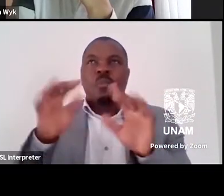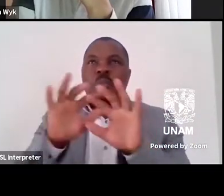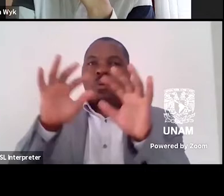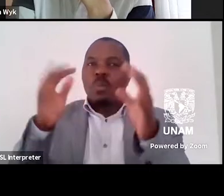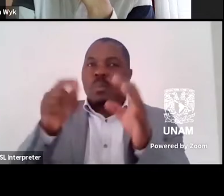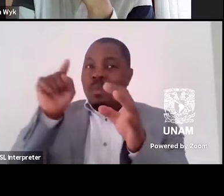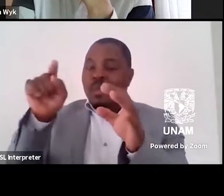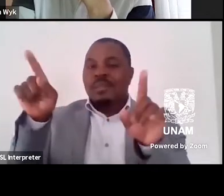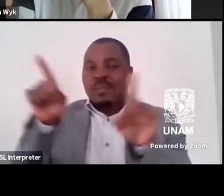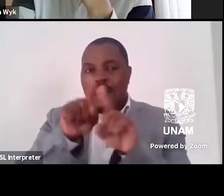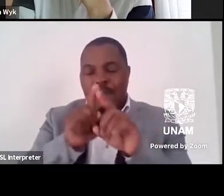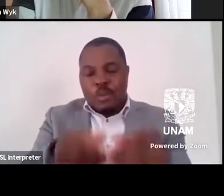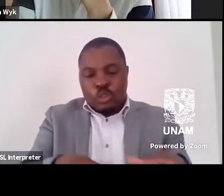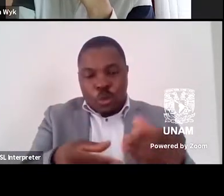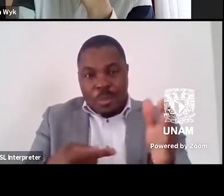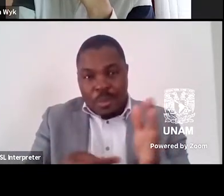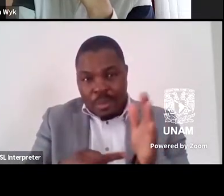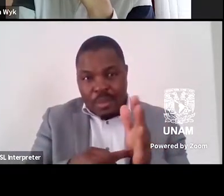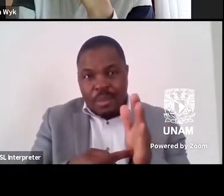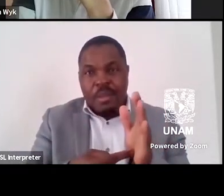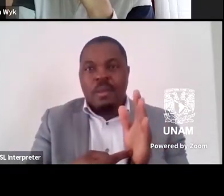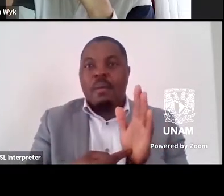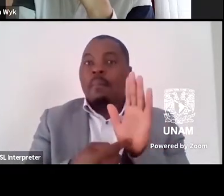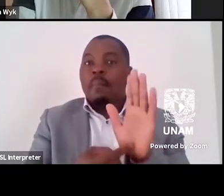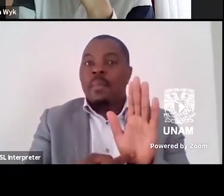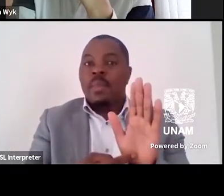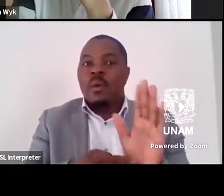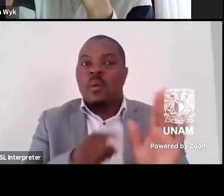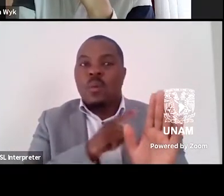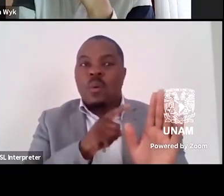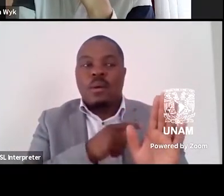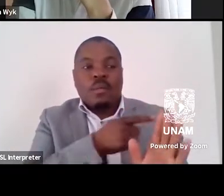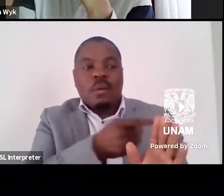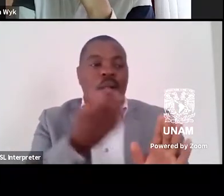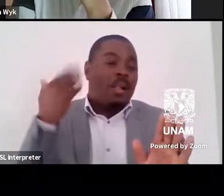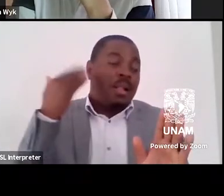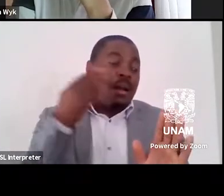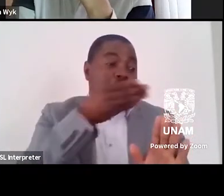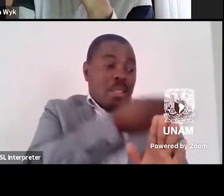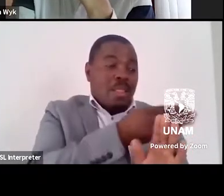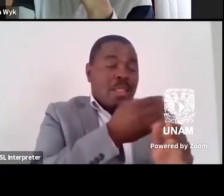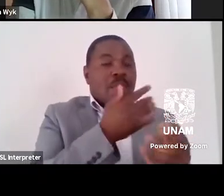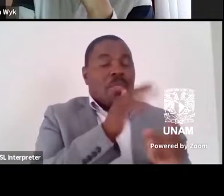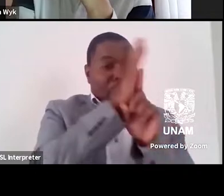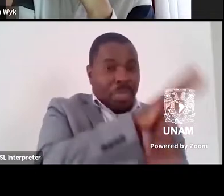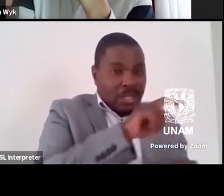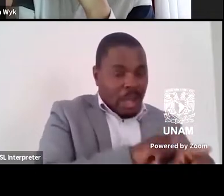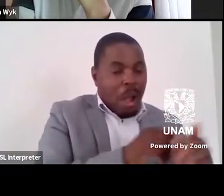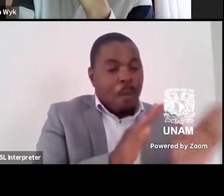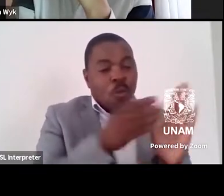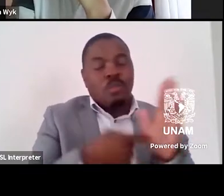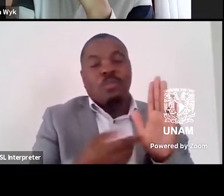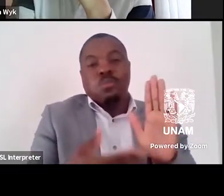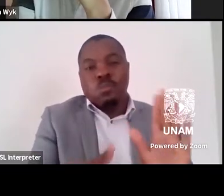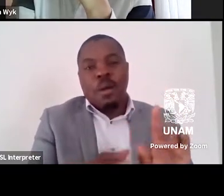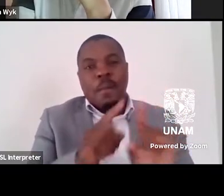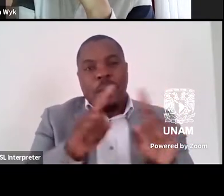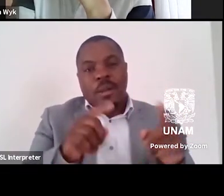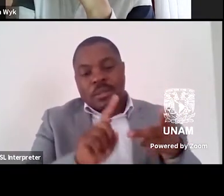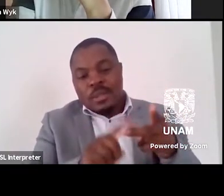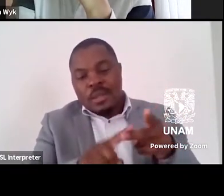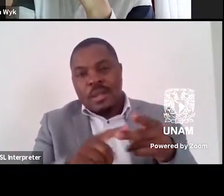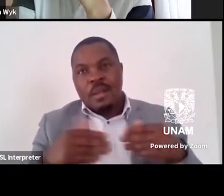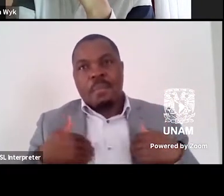also a document of barbarism that rooted since the colonial time. The second beginning can be dated to